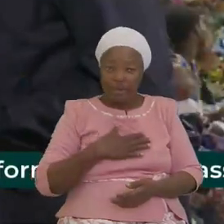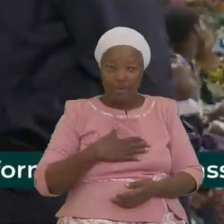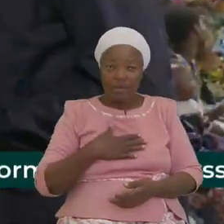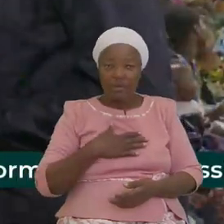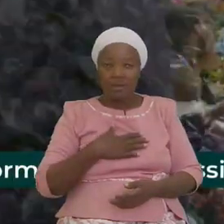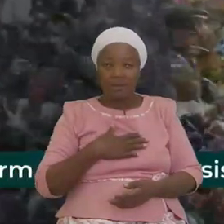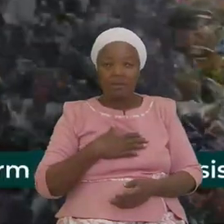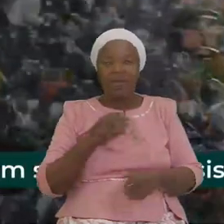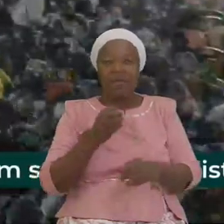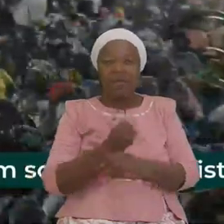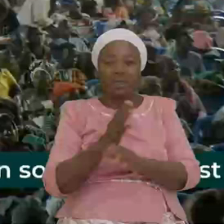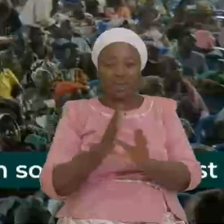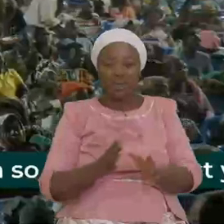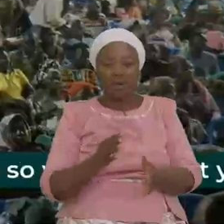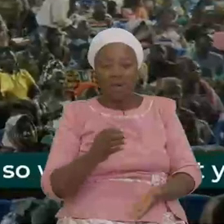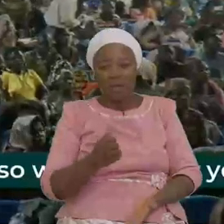Please,